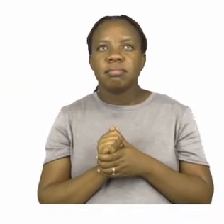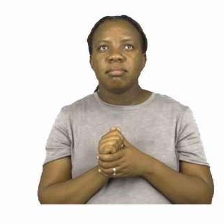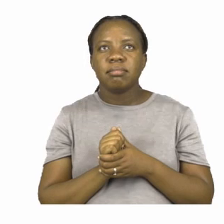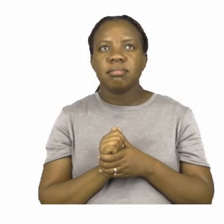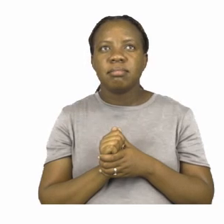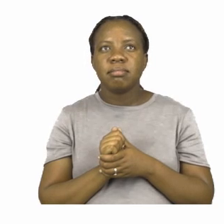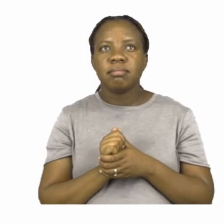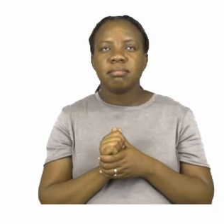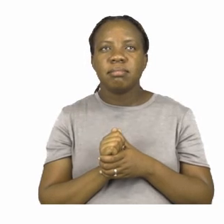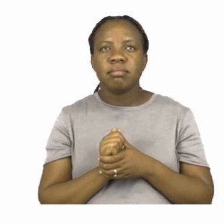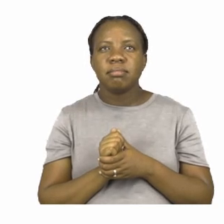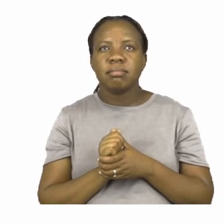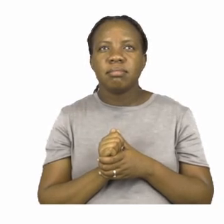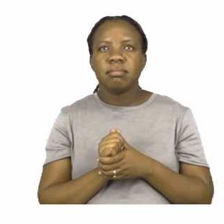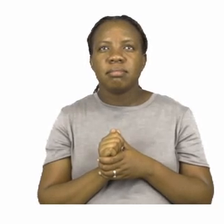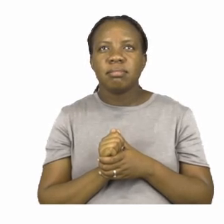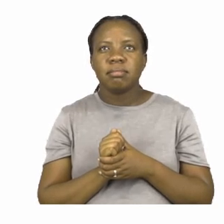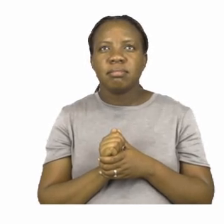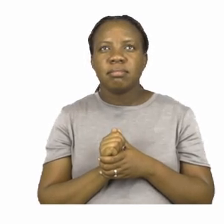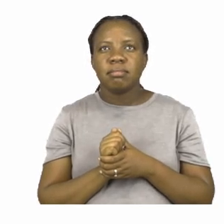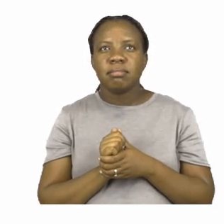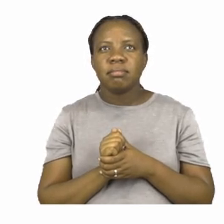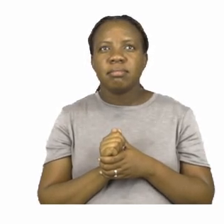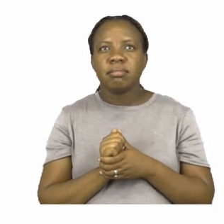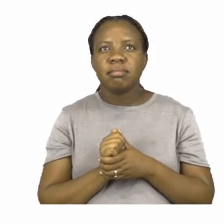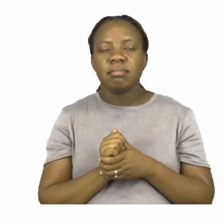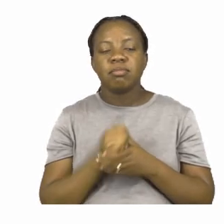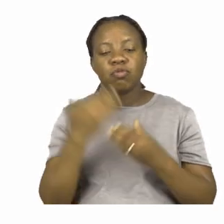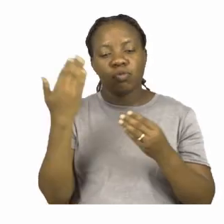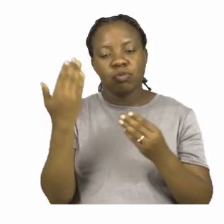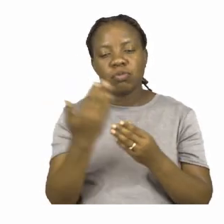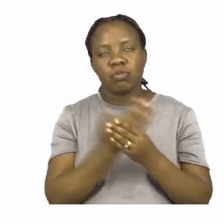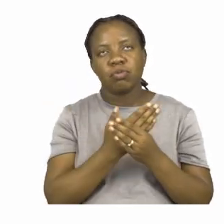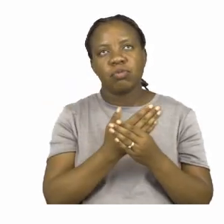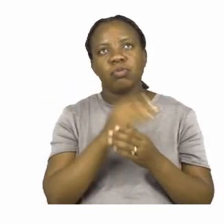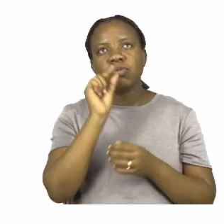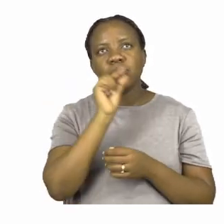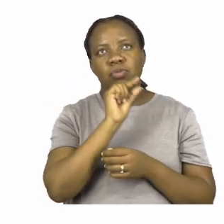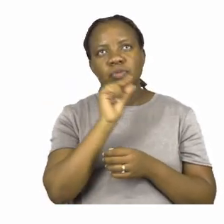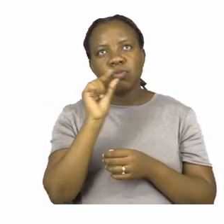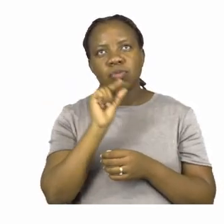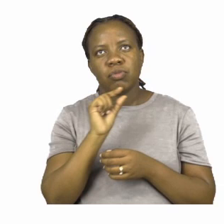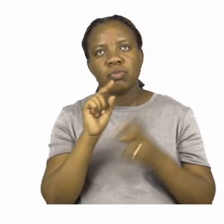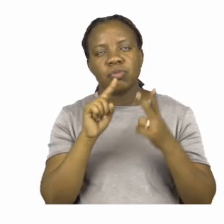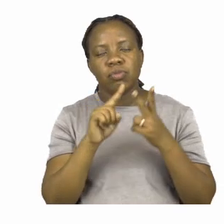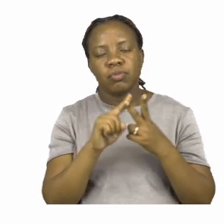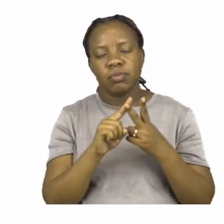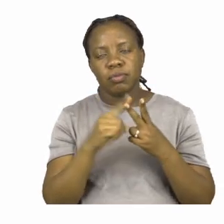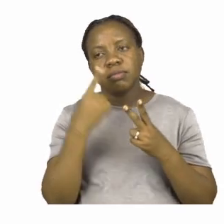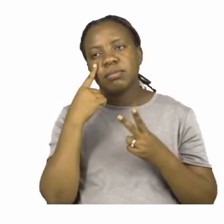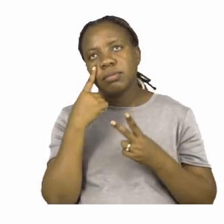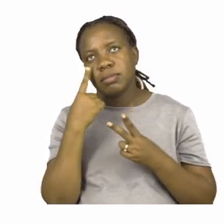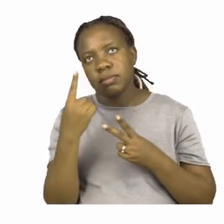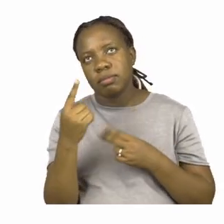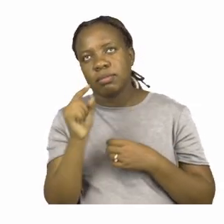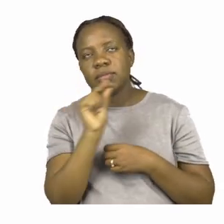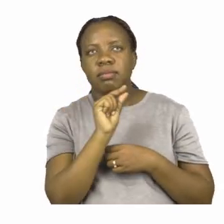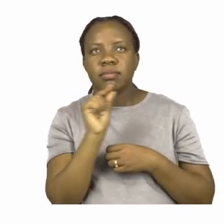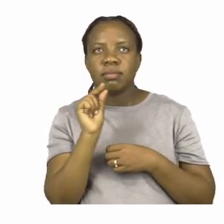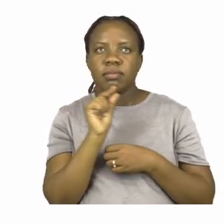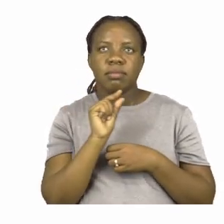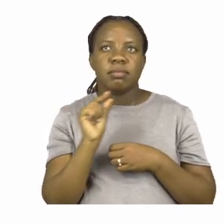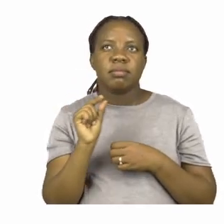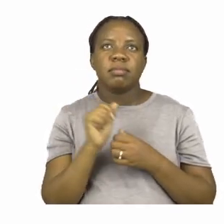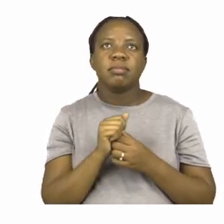Now here, we are going to do some vocabulary and sight words. Now it